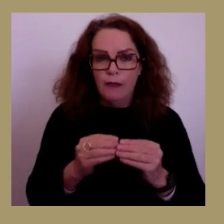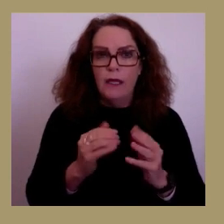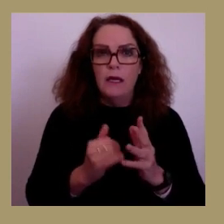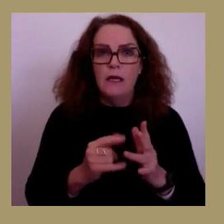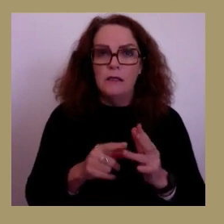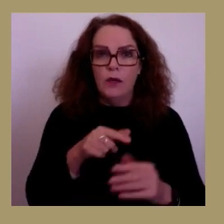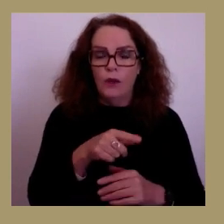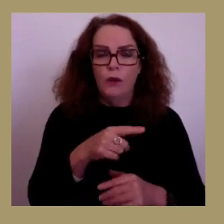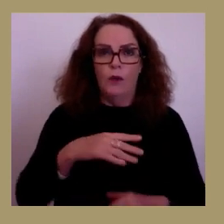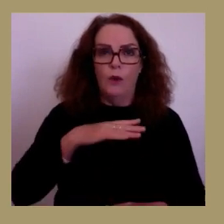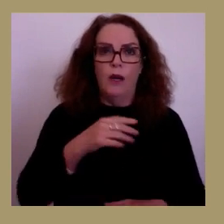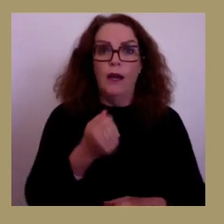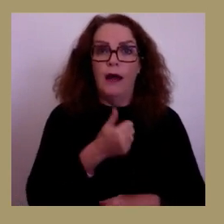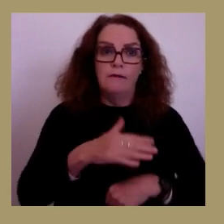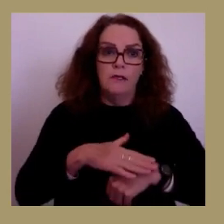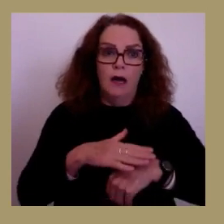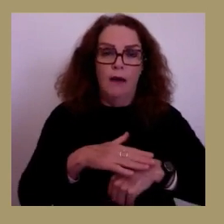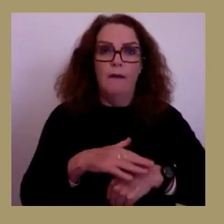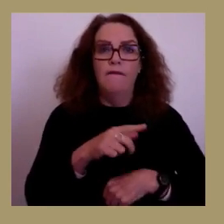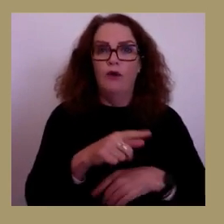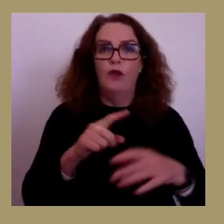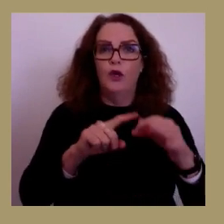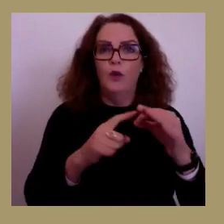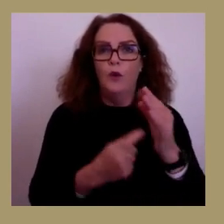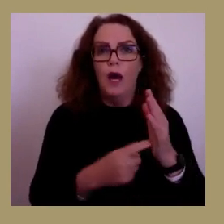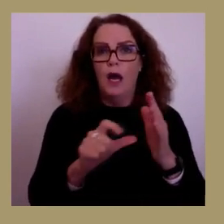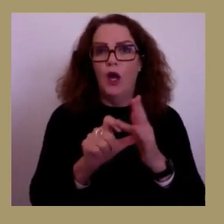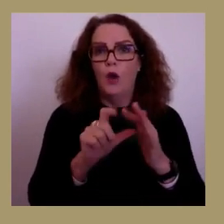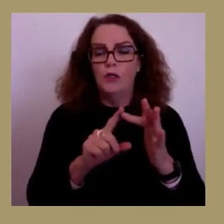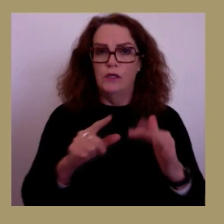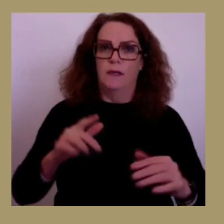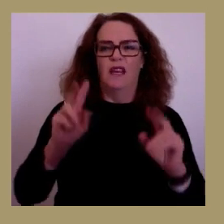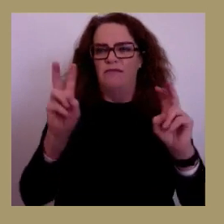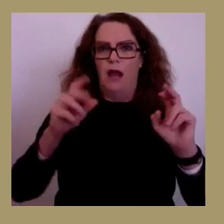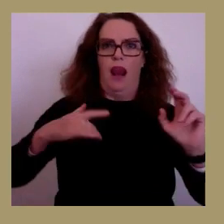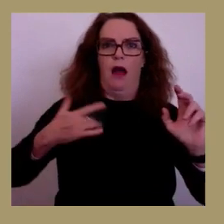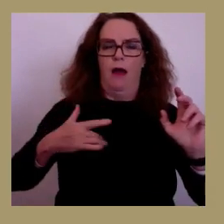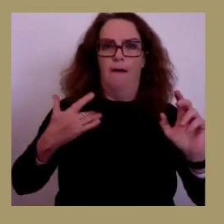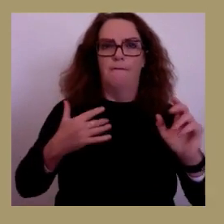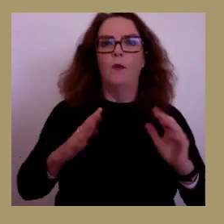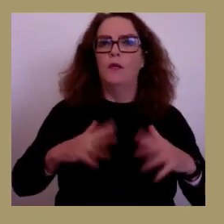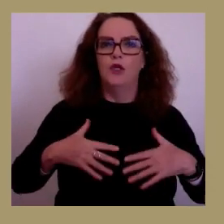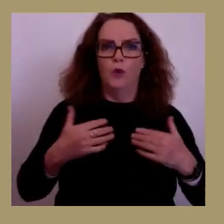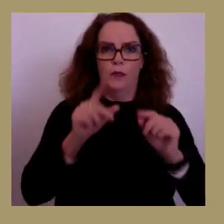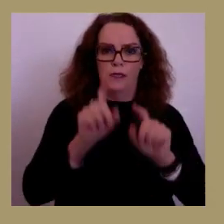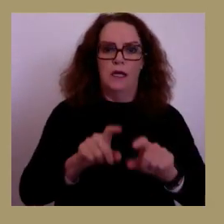QR code live to be scanned, but we don't want it to be sitting on screen all the time.